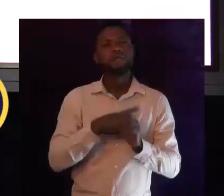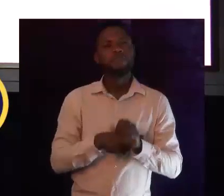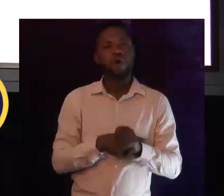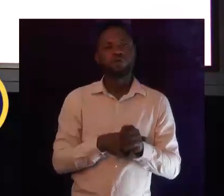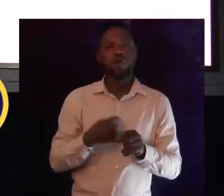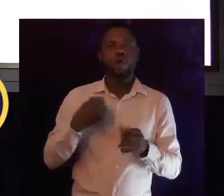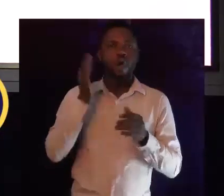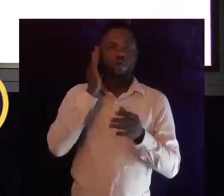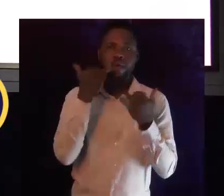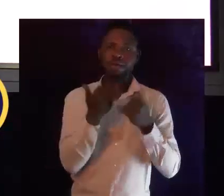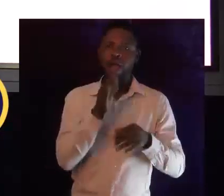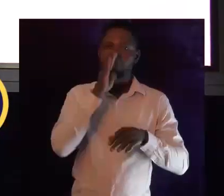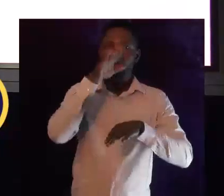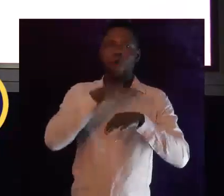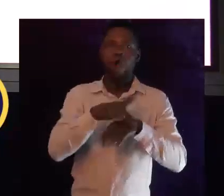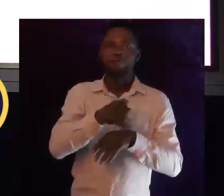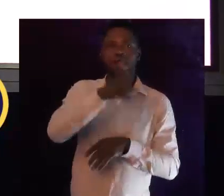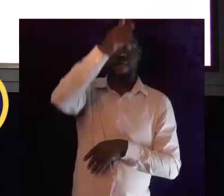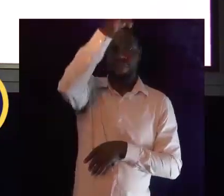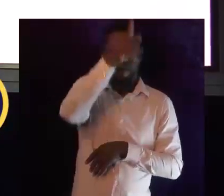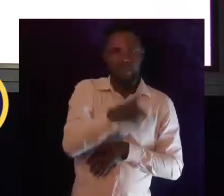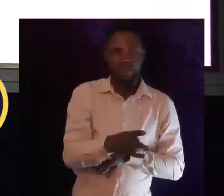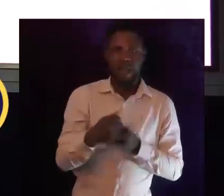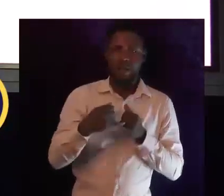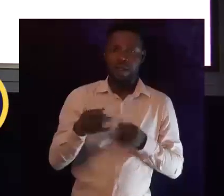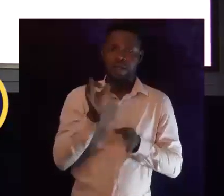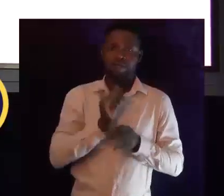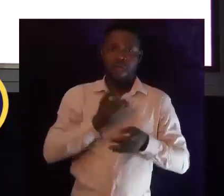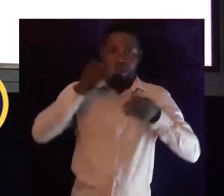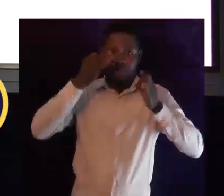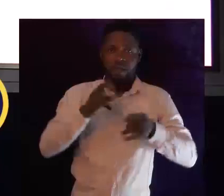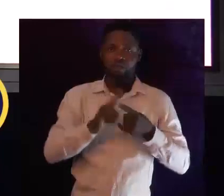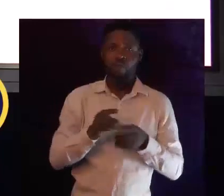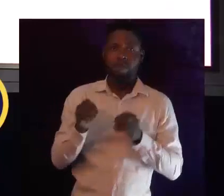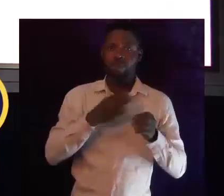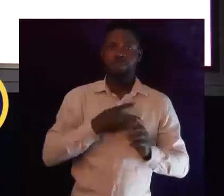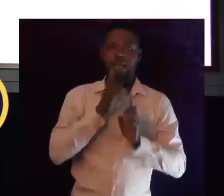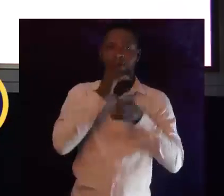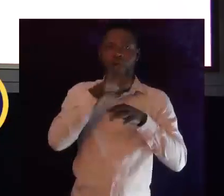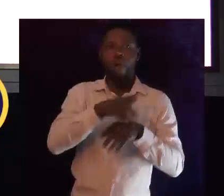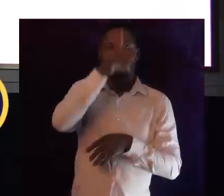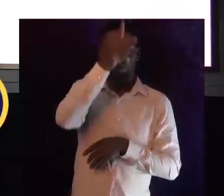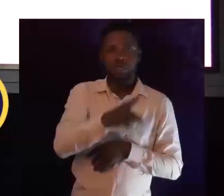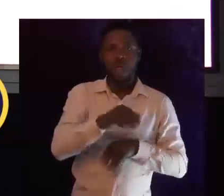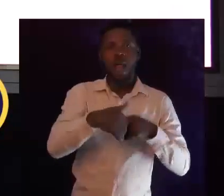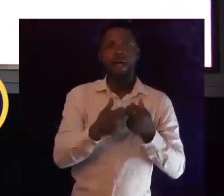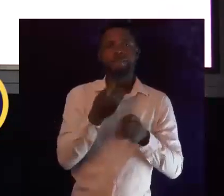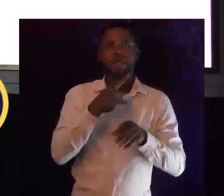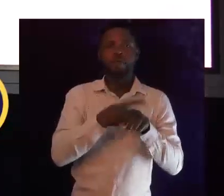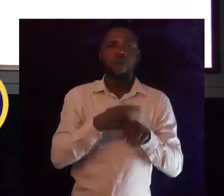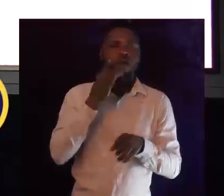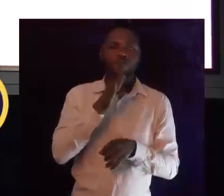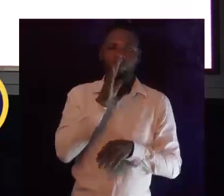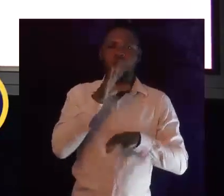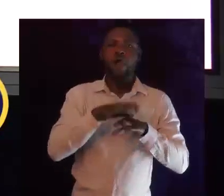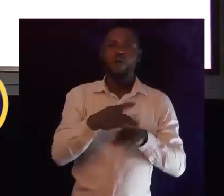many balls will now be on the vertical line? If I decide to put my data on the vertical line, then how many balls will